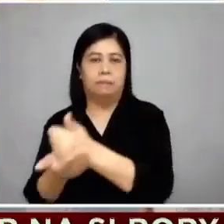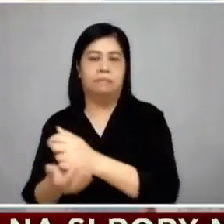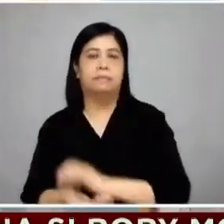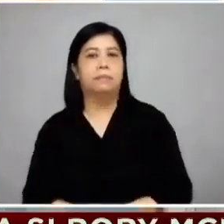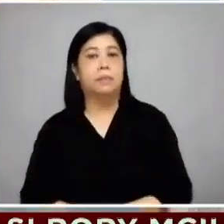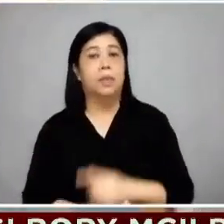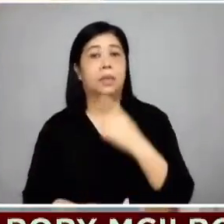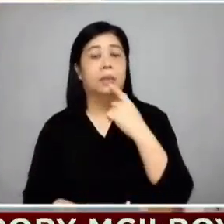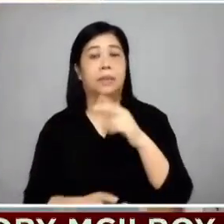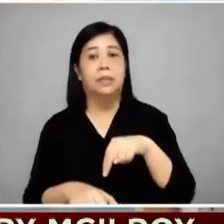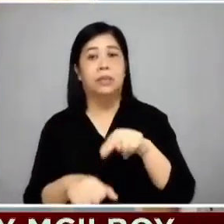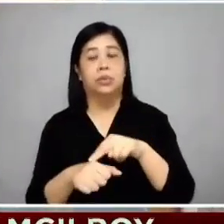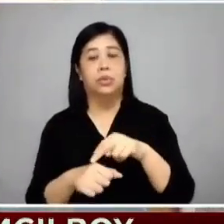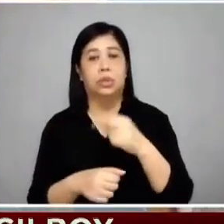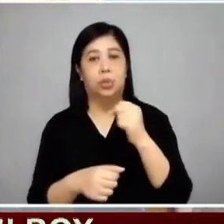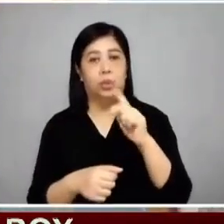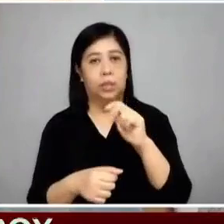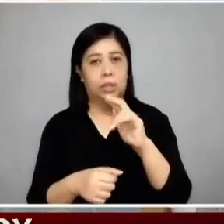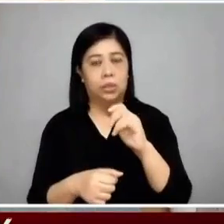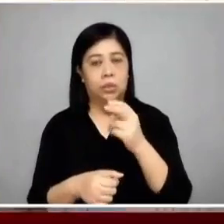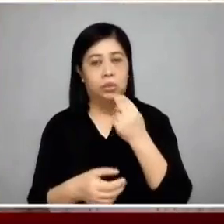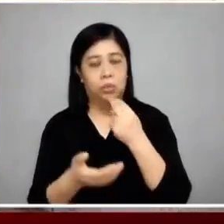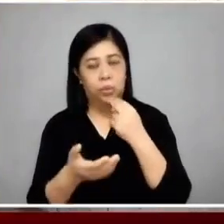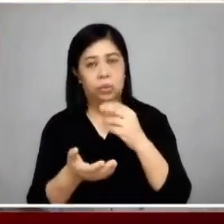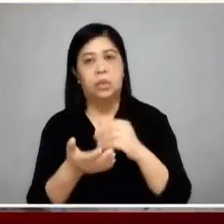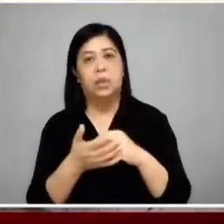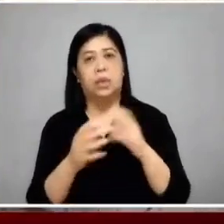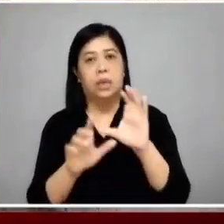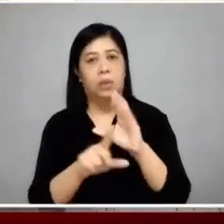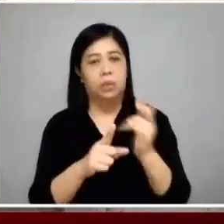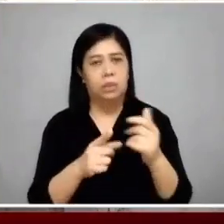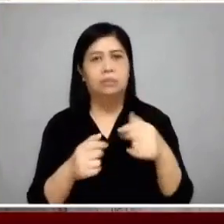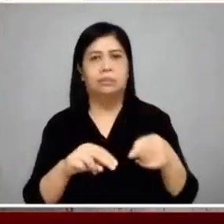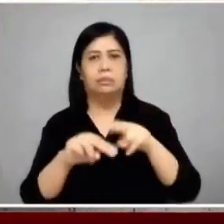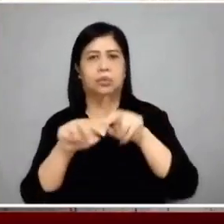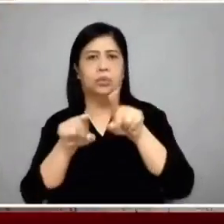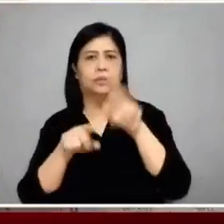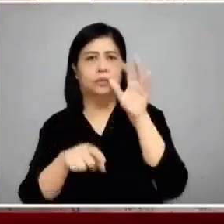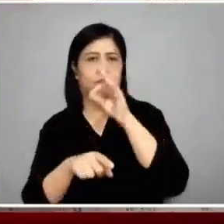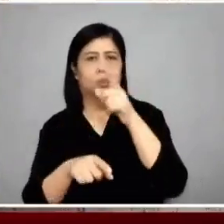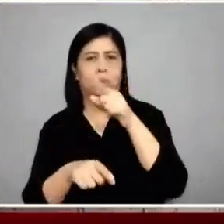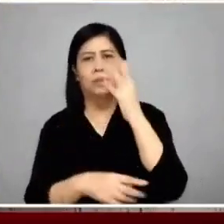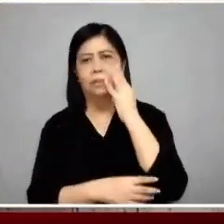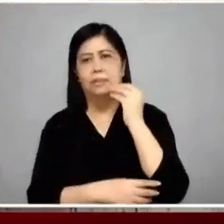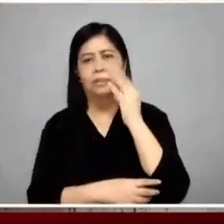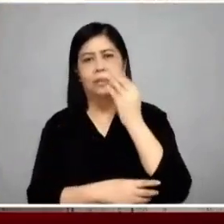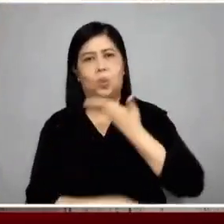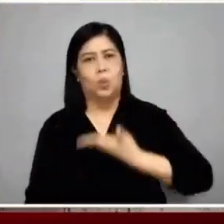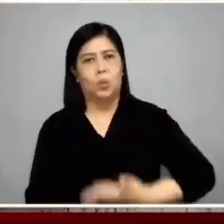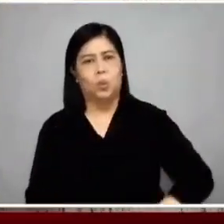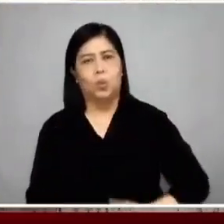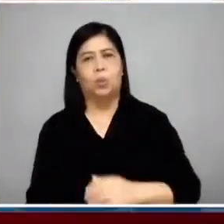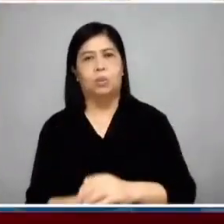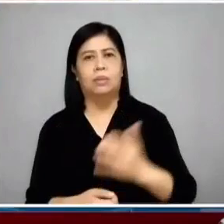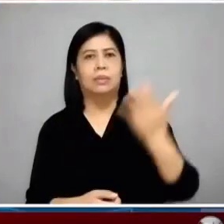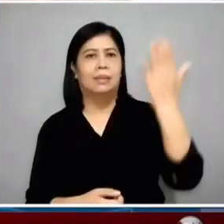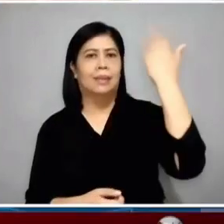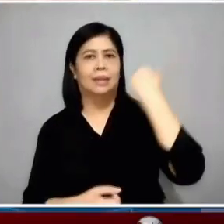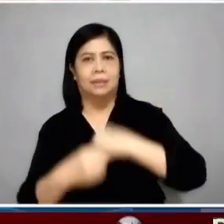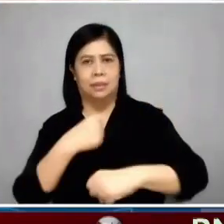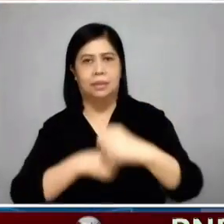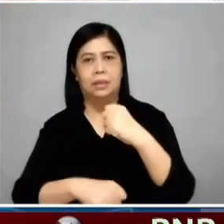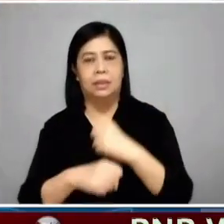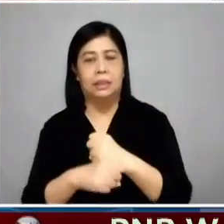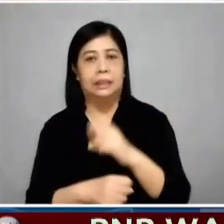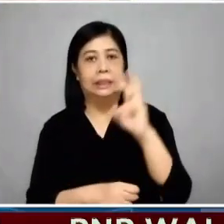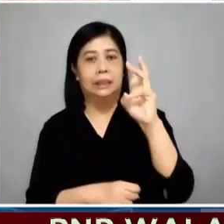Nutrition Council, tumaas din ang bilang ng mga pamilyang Pilipino na nakaranas ng gutom noong nakarang taon. 6 out